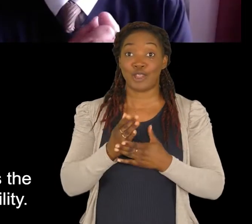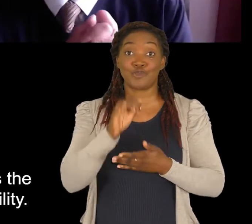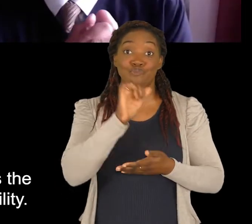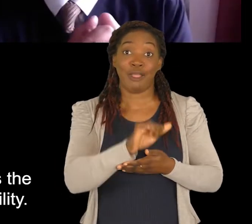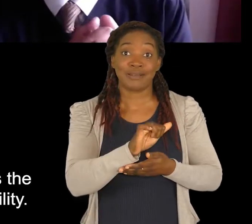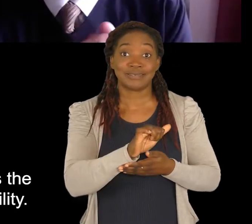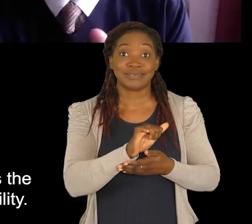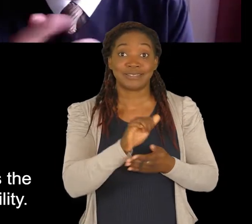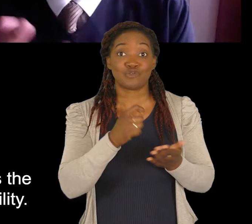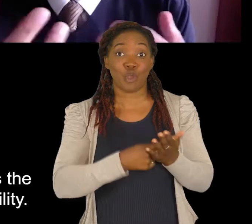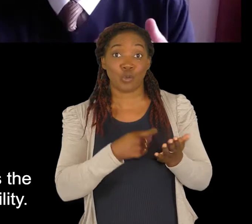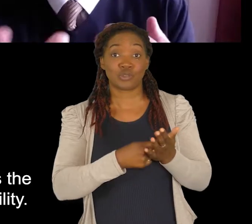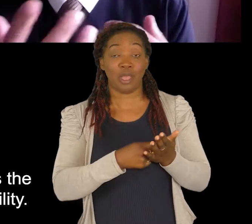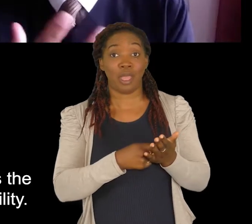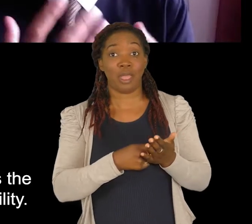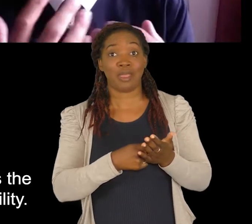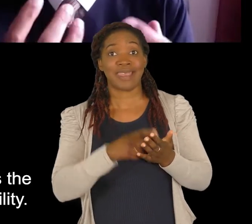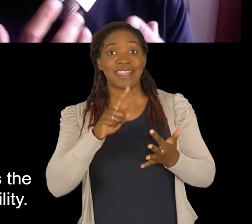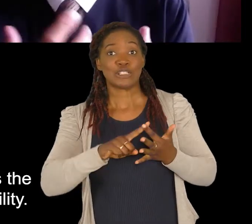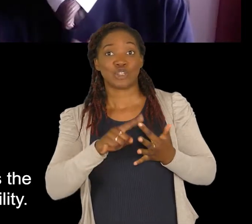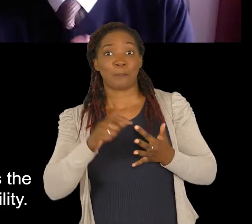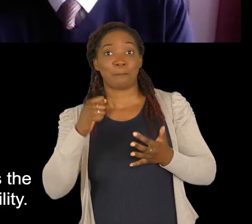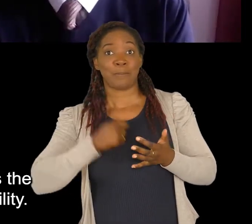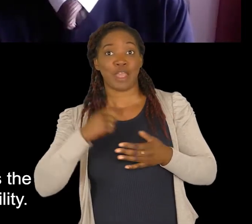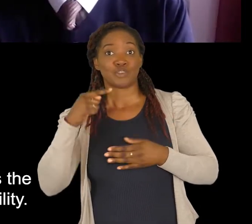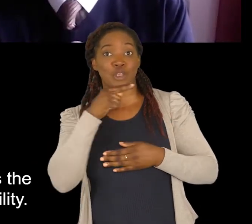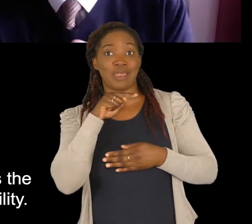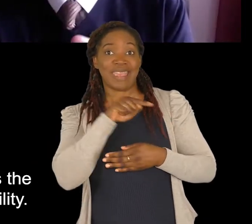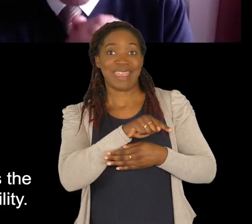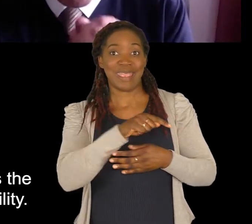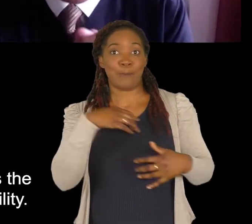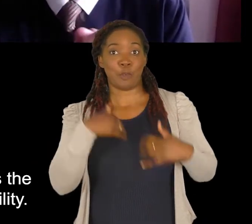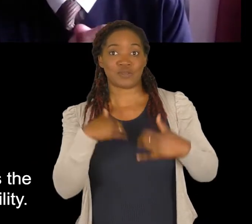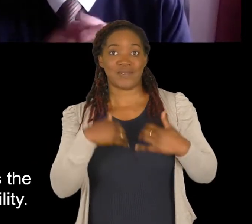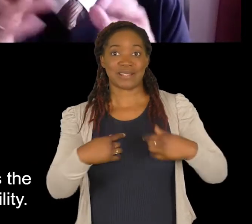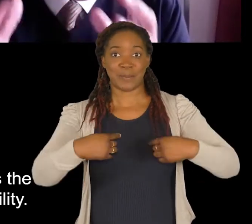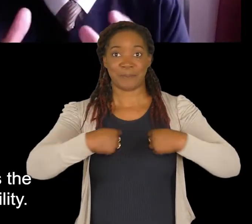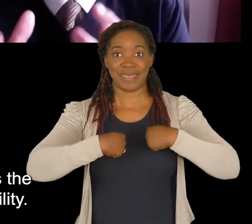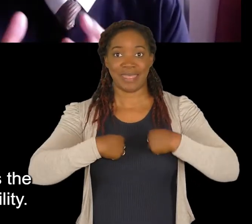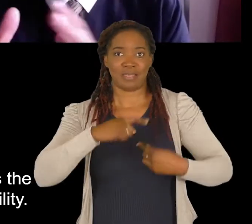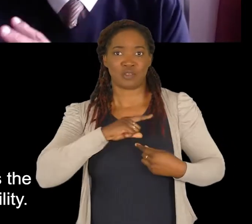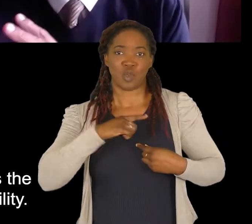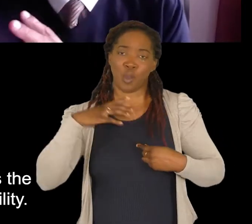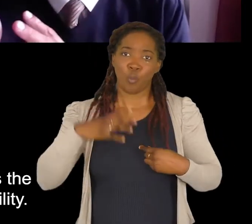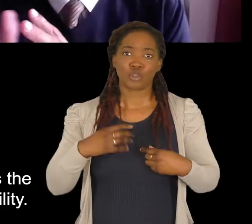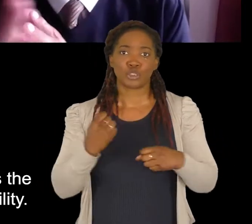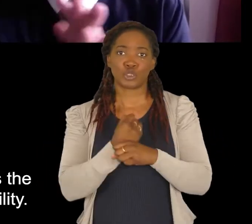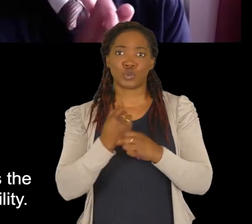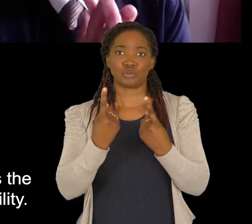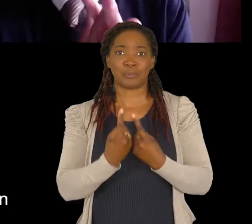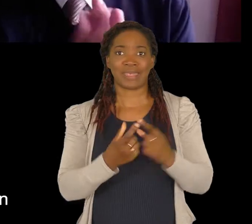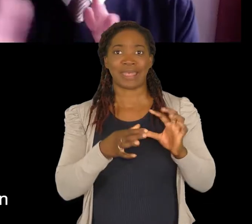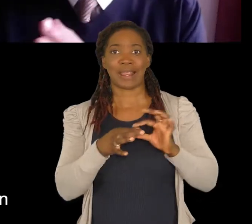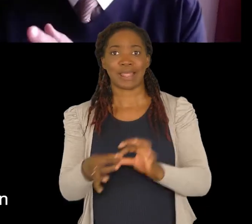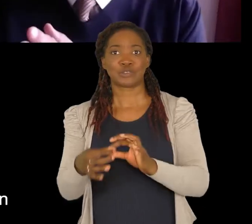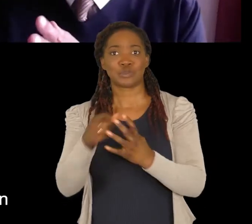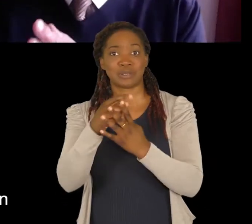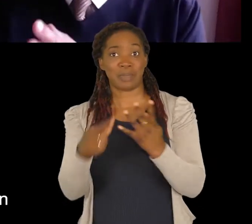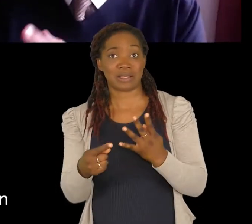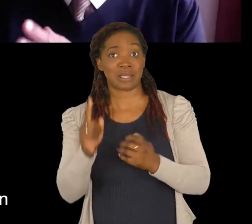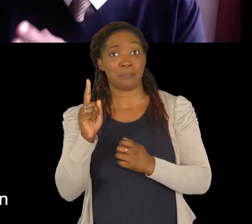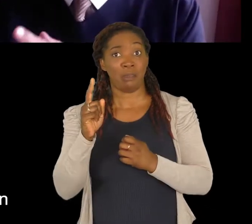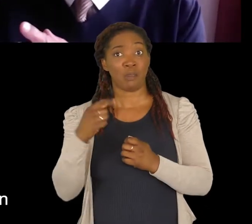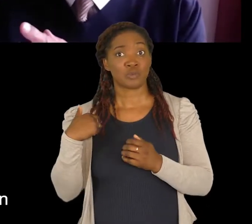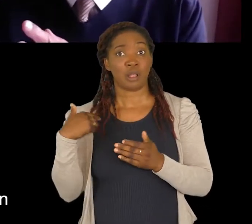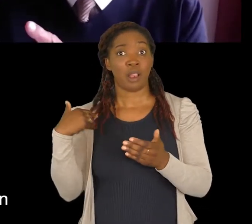for me, Rosa, in that Ishin is my driving force, right? He was the reason that I wanted to do something with disability, but it still took